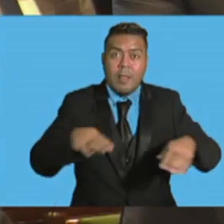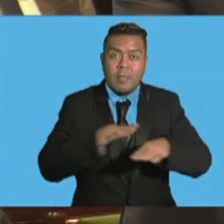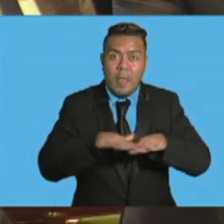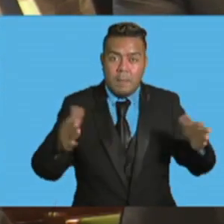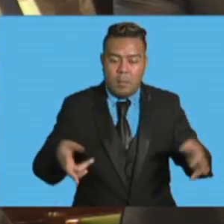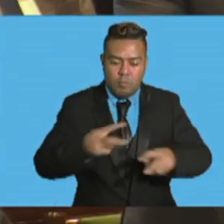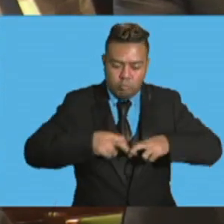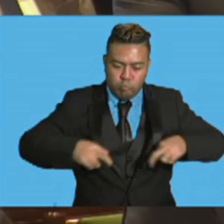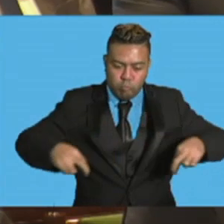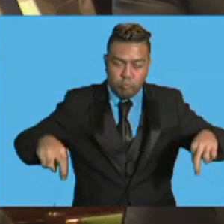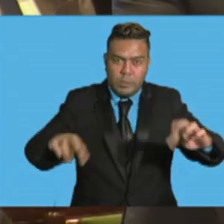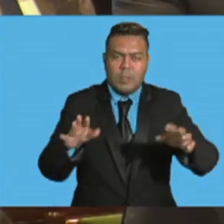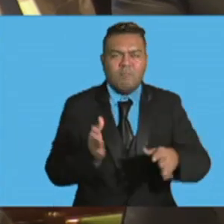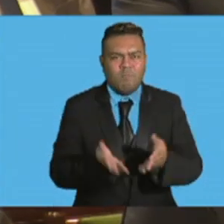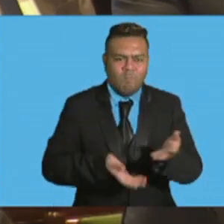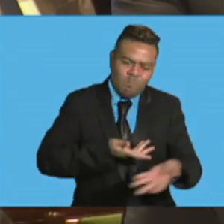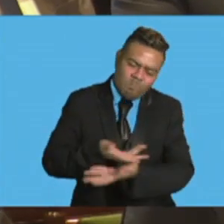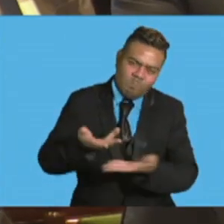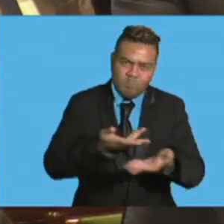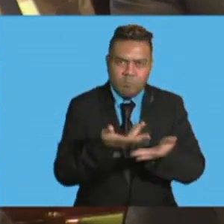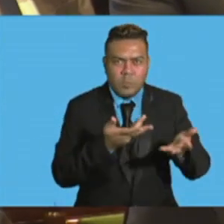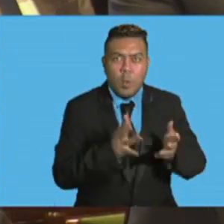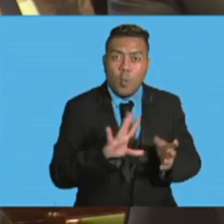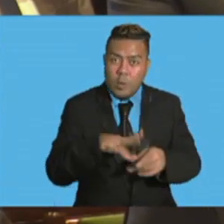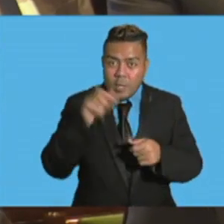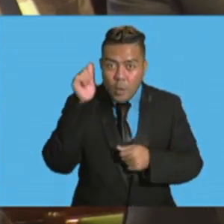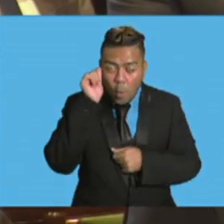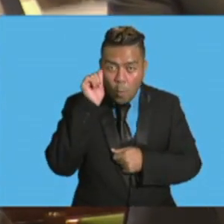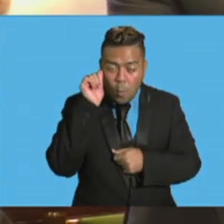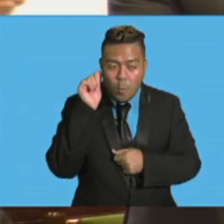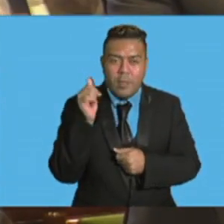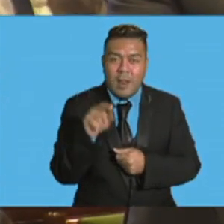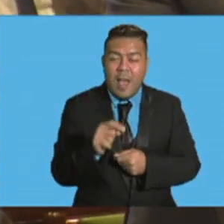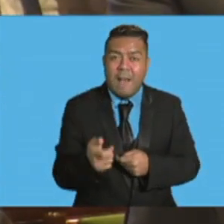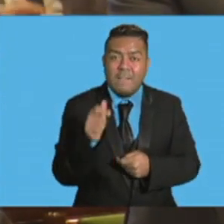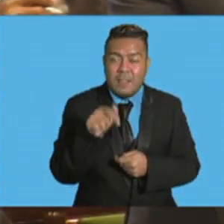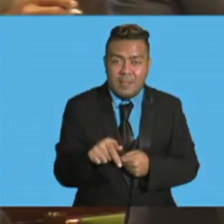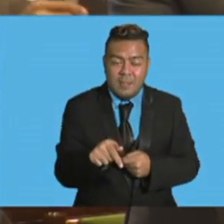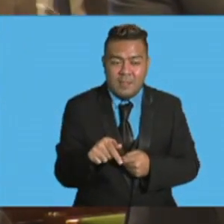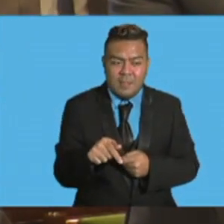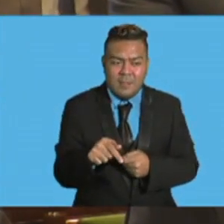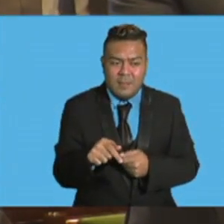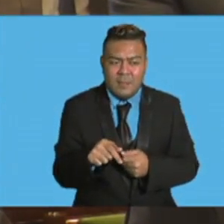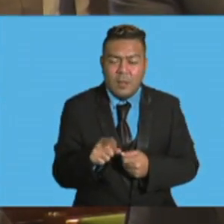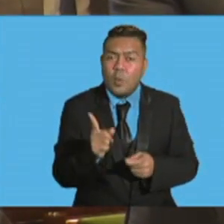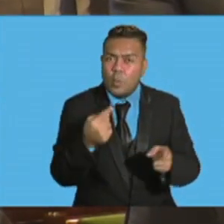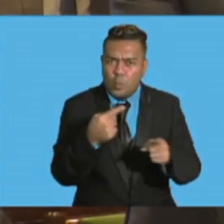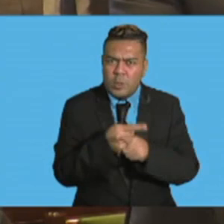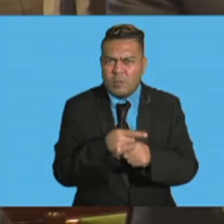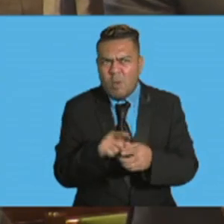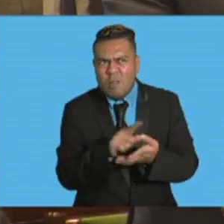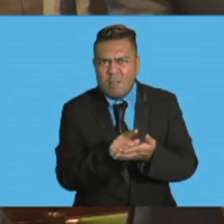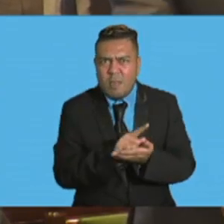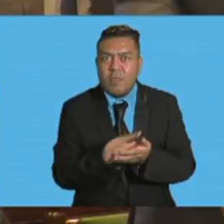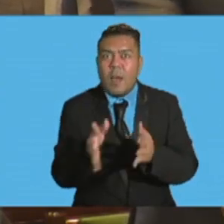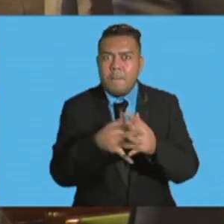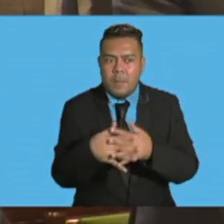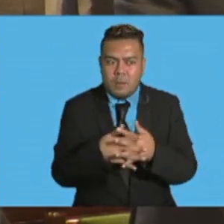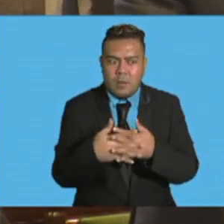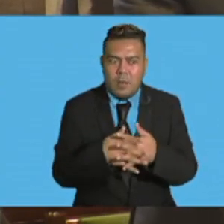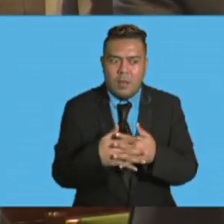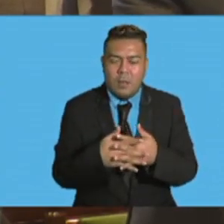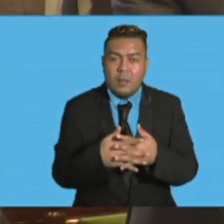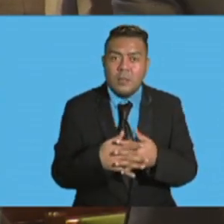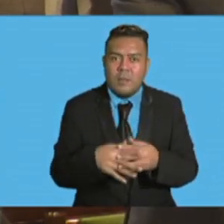global economics. Of course, since then, Mr. Speaker, sir, we know after that particular event, a week or so later, the US has now